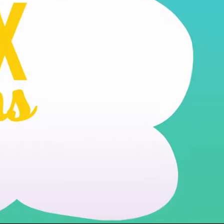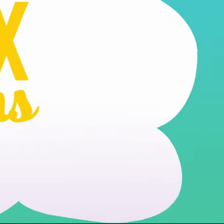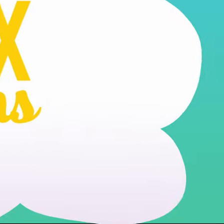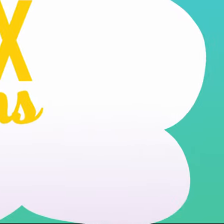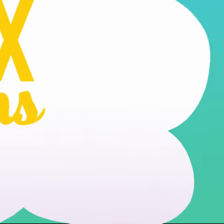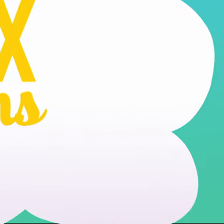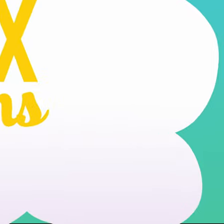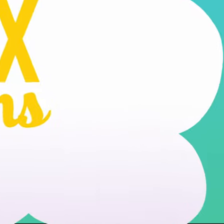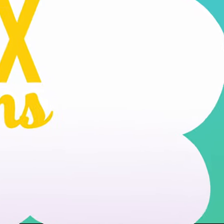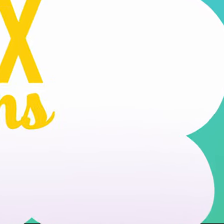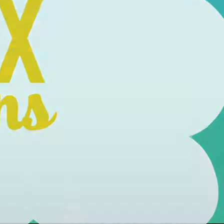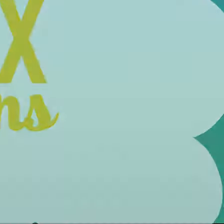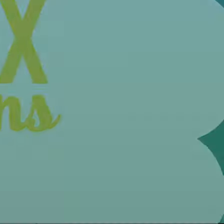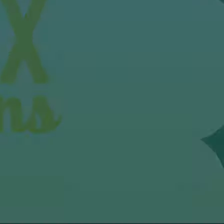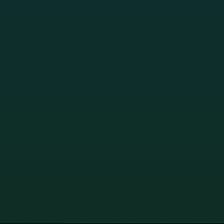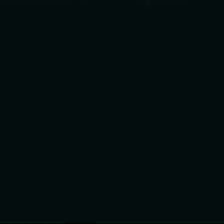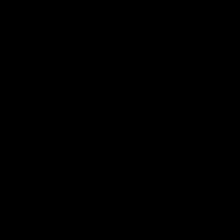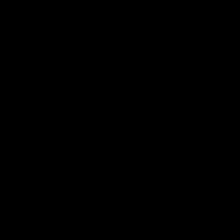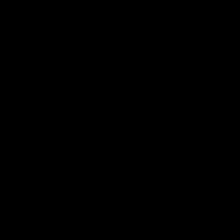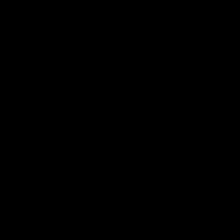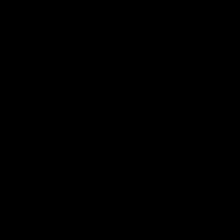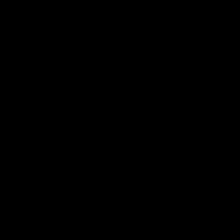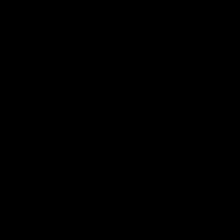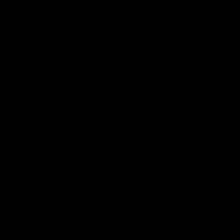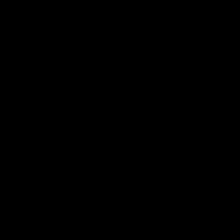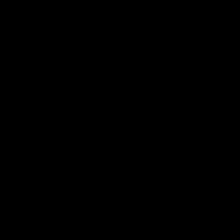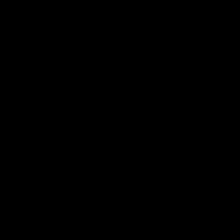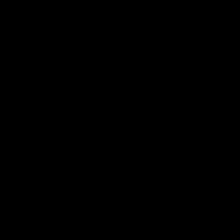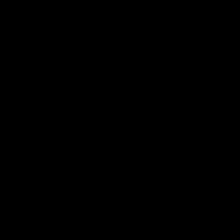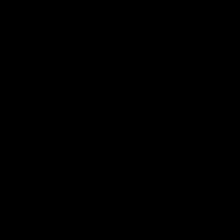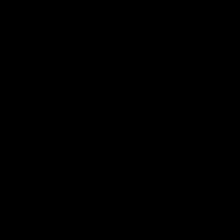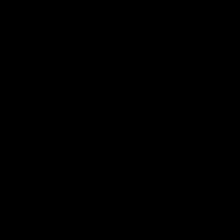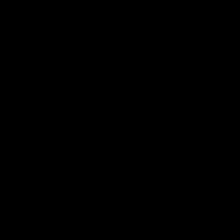Bye. Thank you.